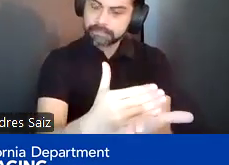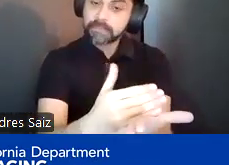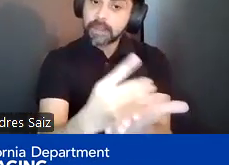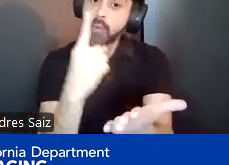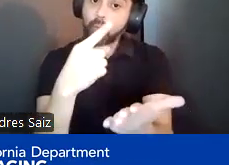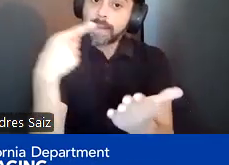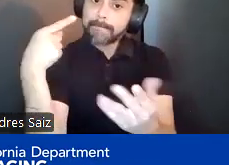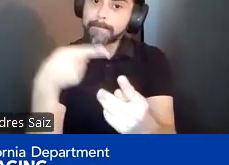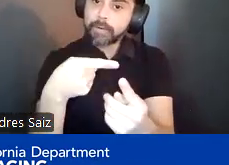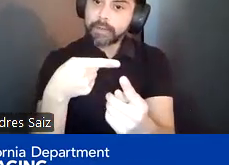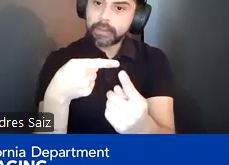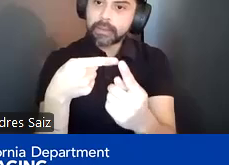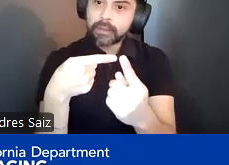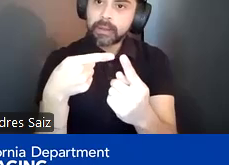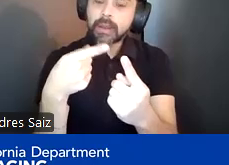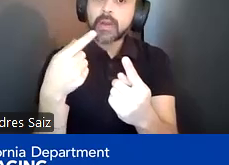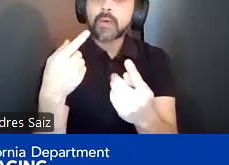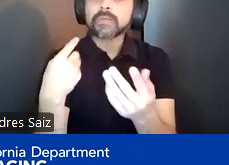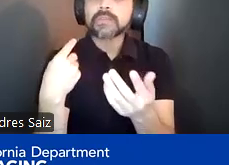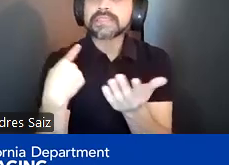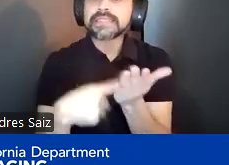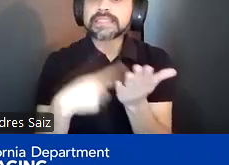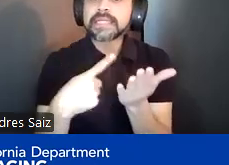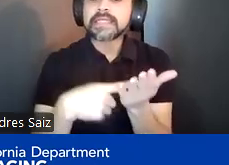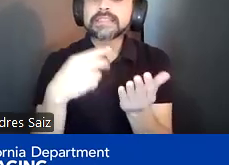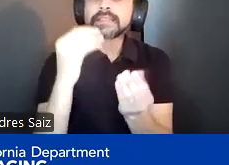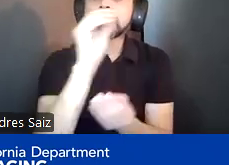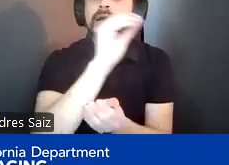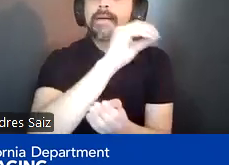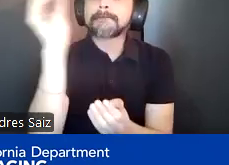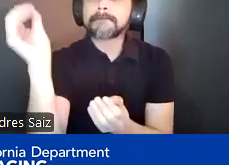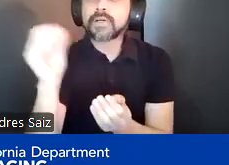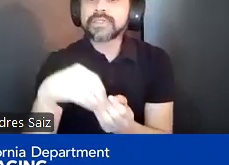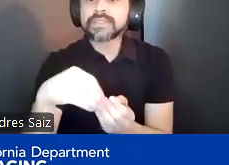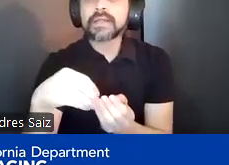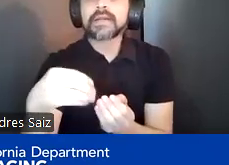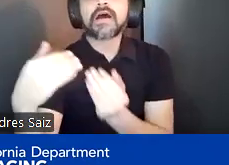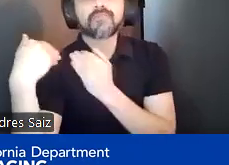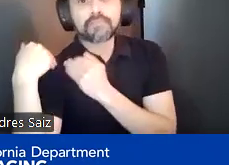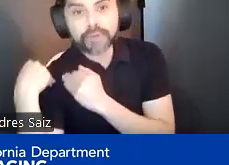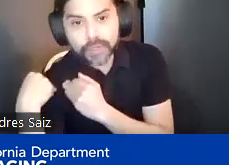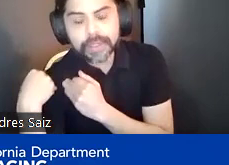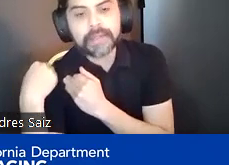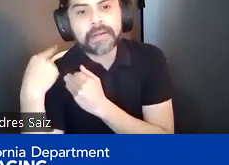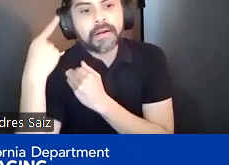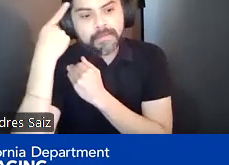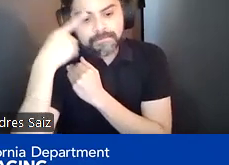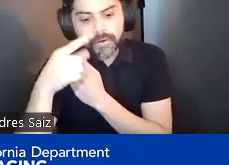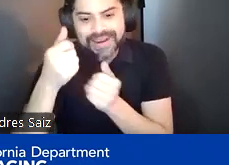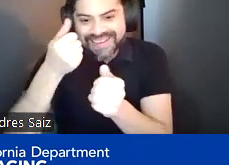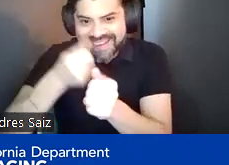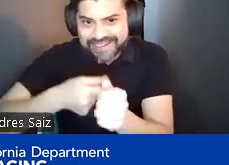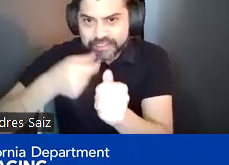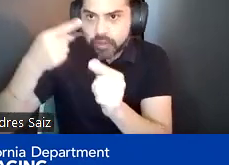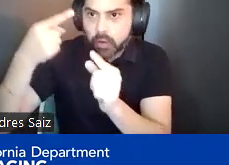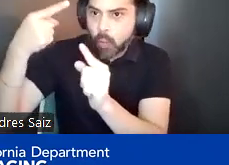is the cost of house, the percent of rent burden held in each community in our state. And